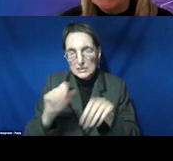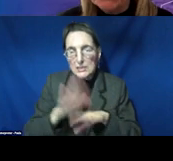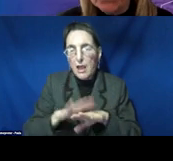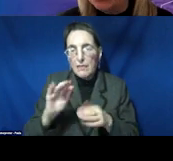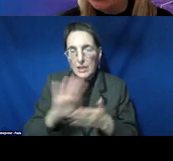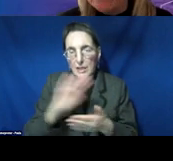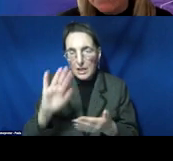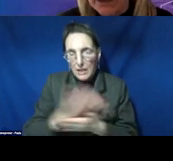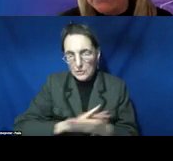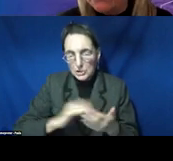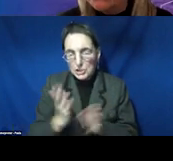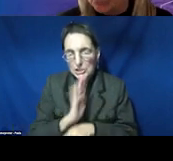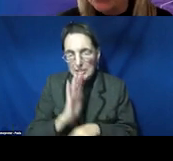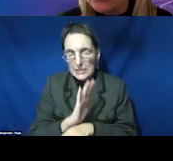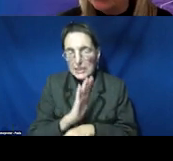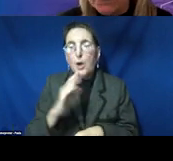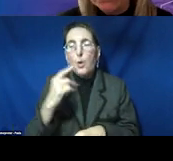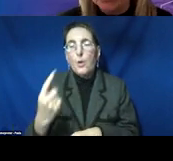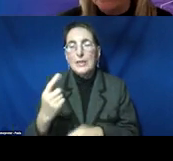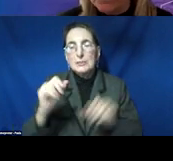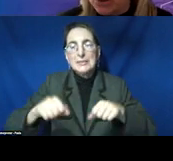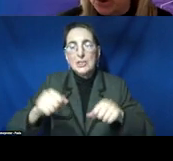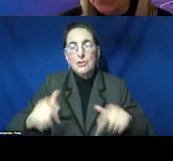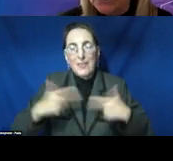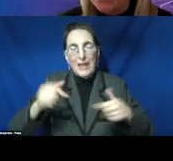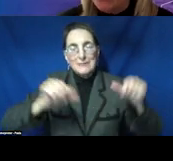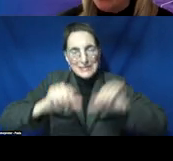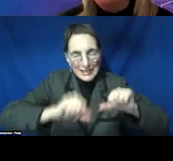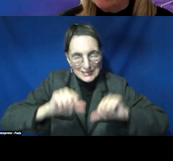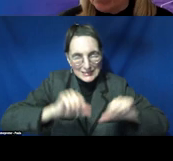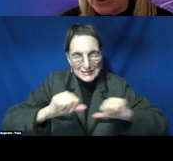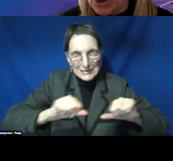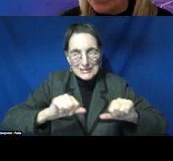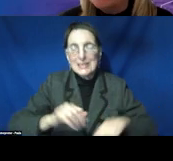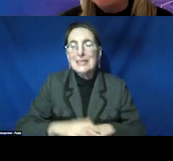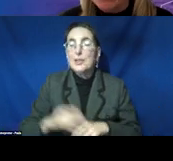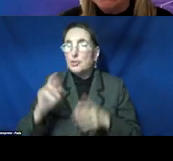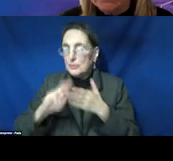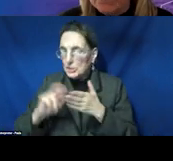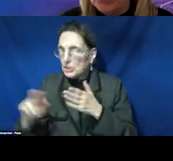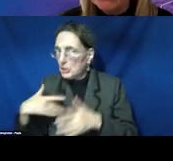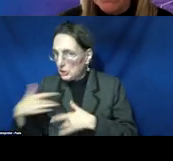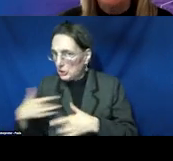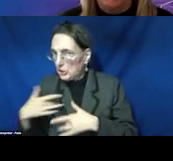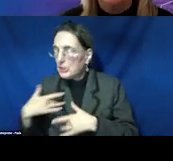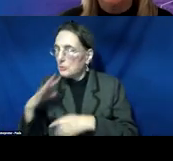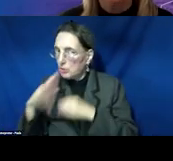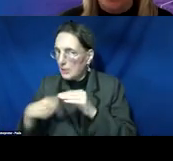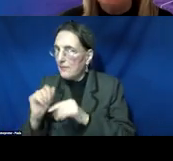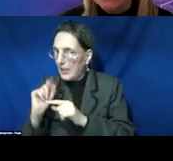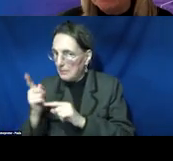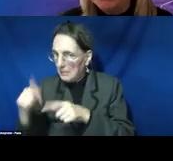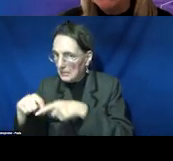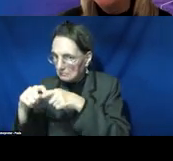One is potential life sciences dual use research of concern. I'm going to talk about that in a moment, as well